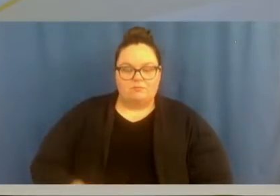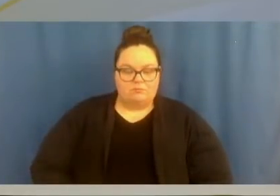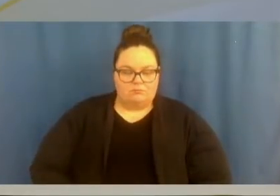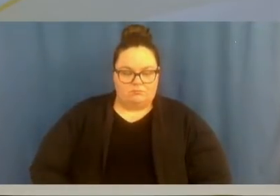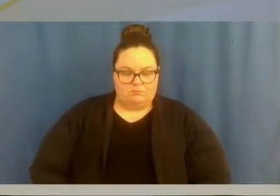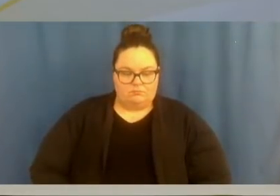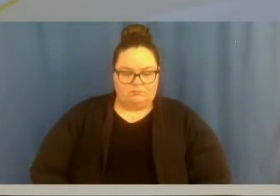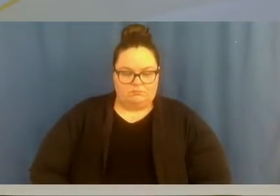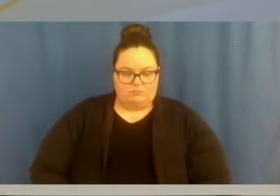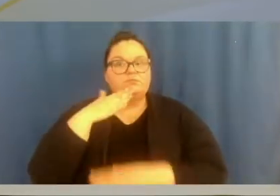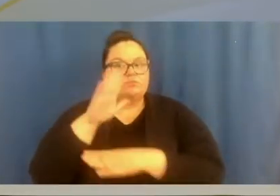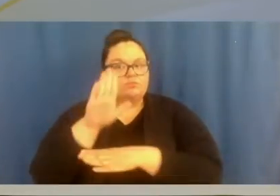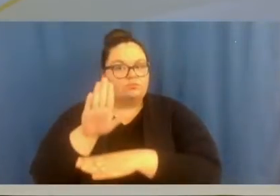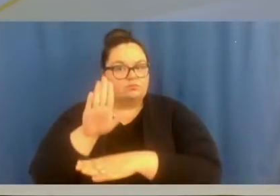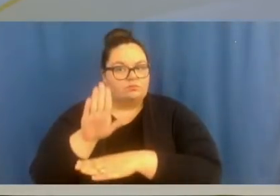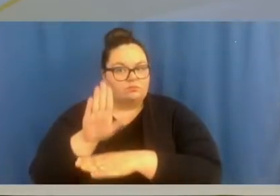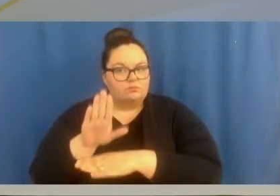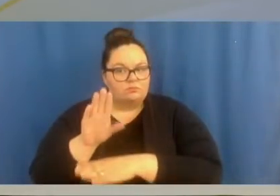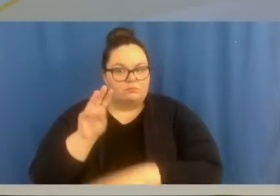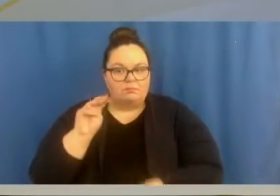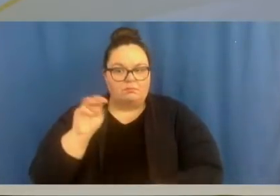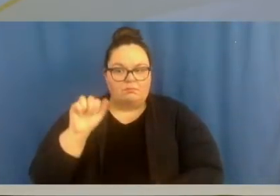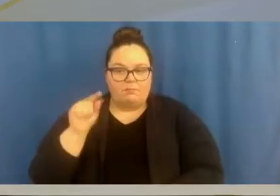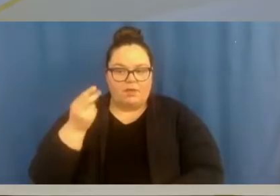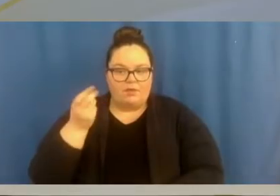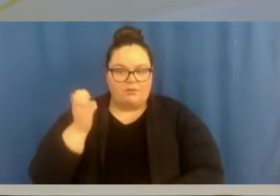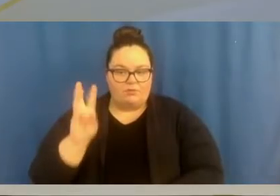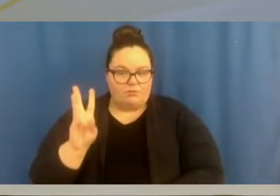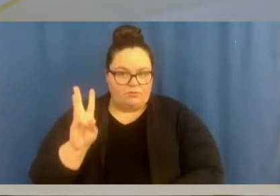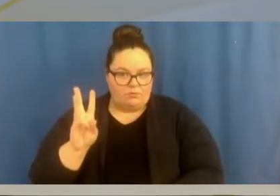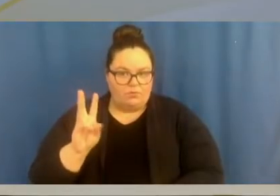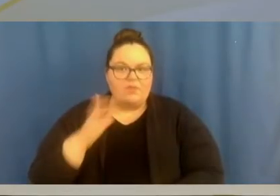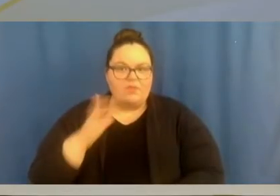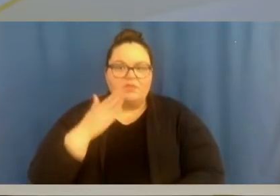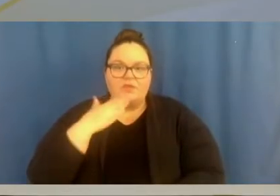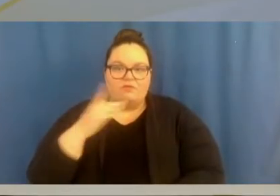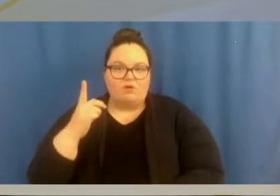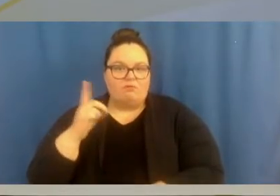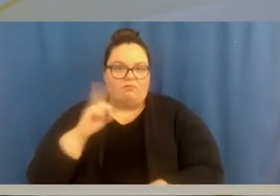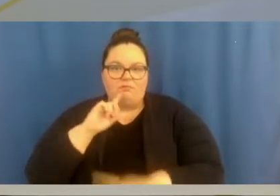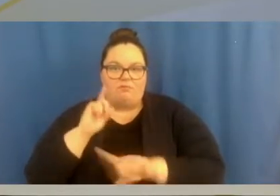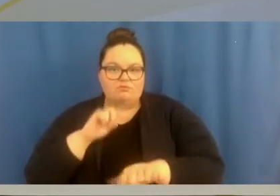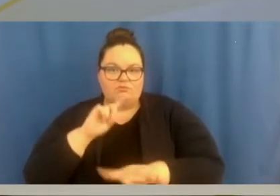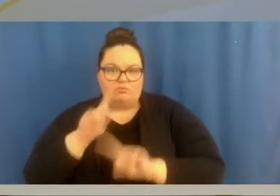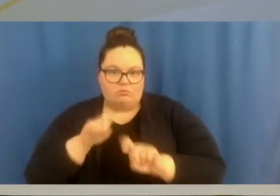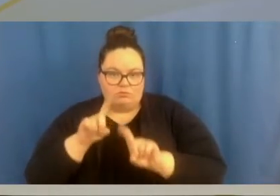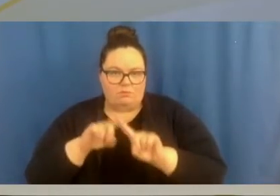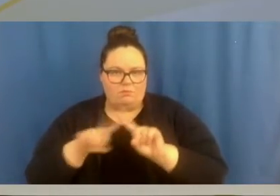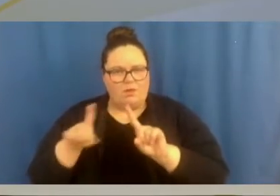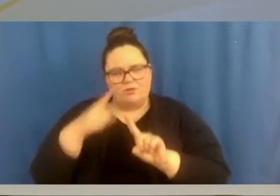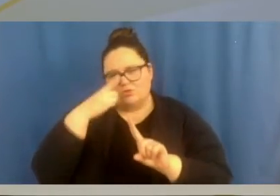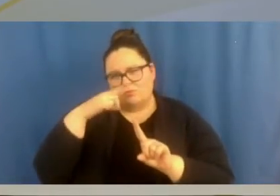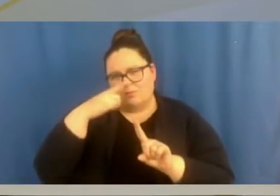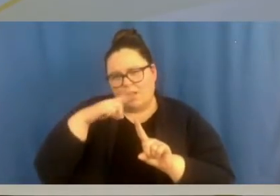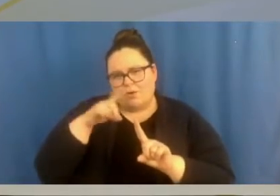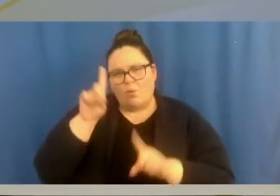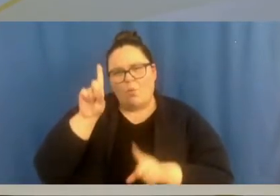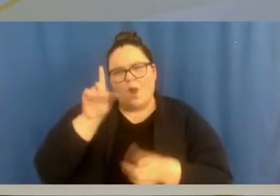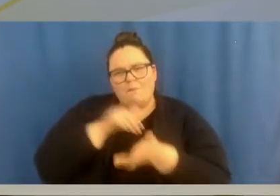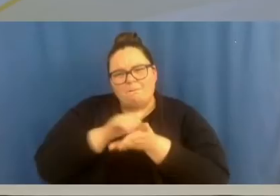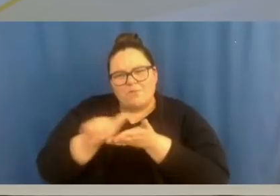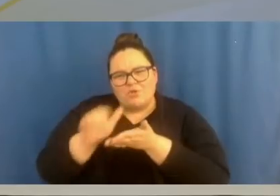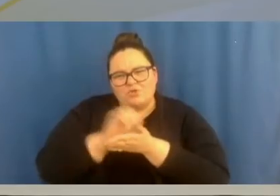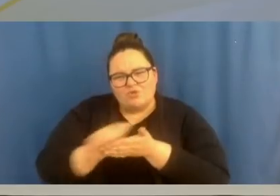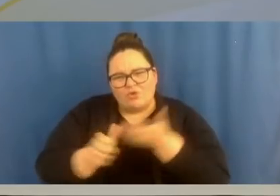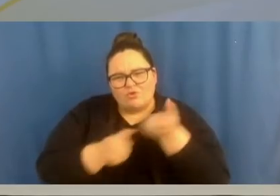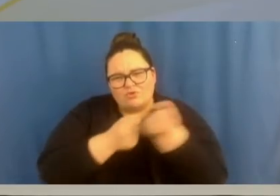Good afternoon, Matthew MacKay, and thanks so much for taking our questions. Can you talk to me a little bit more about this $1 million fund for those who